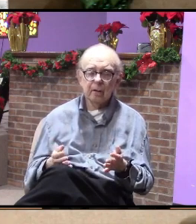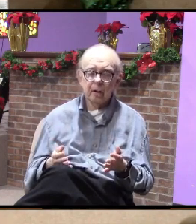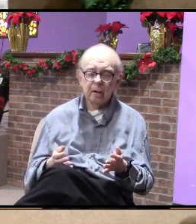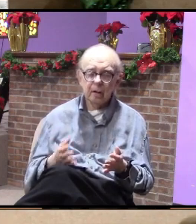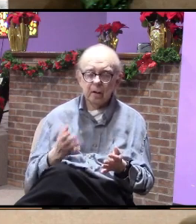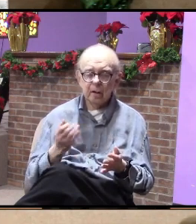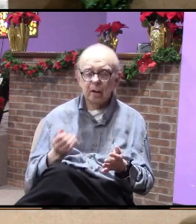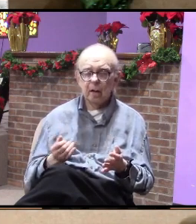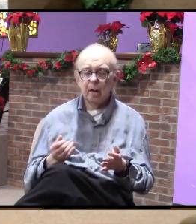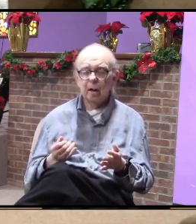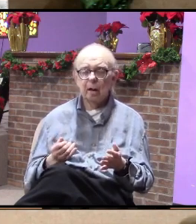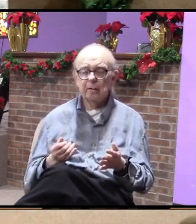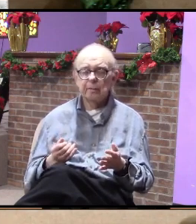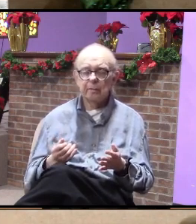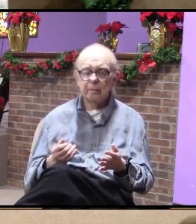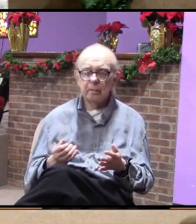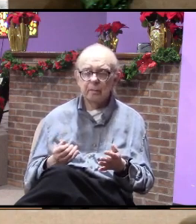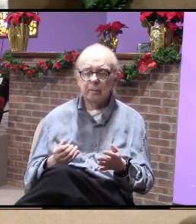Because